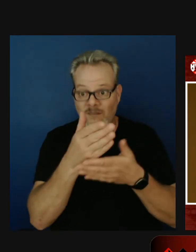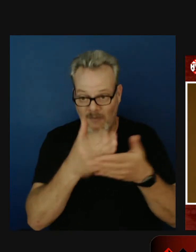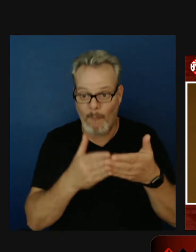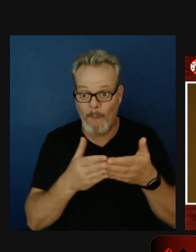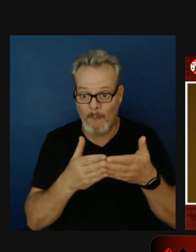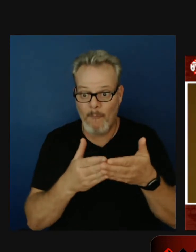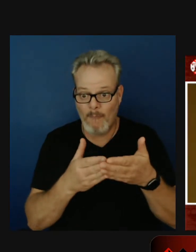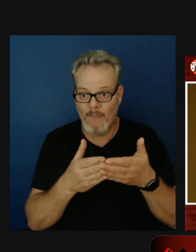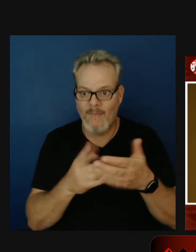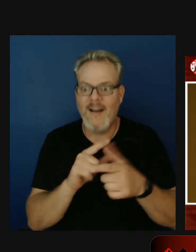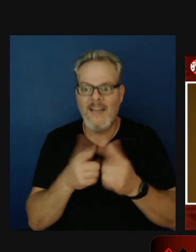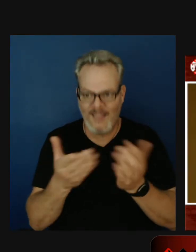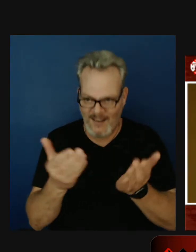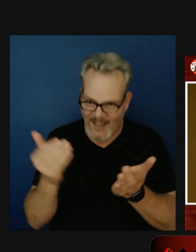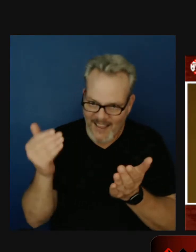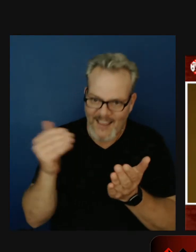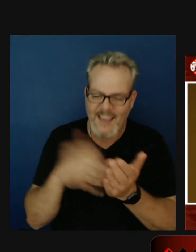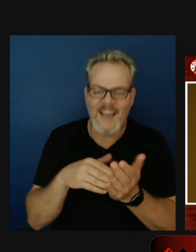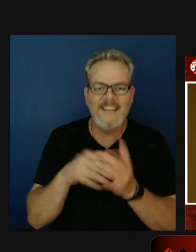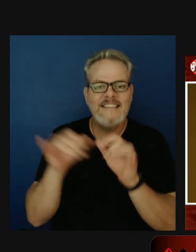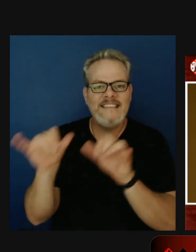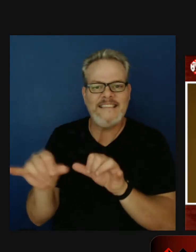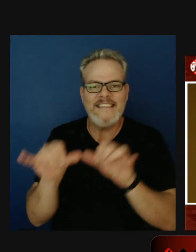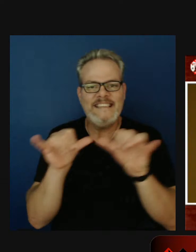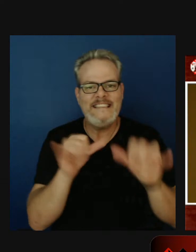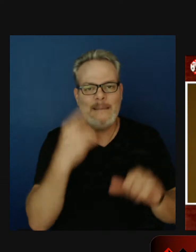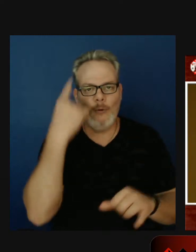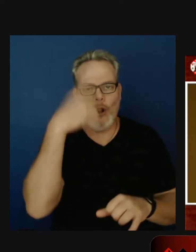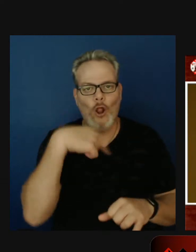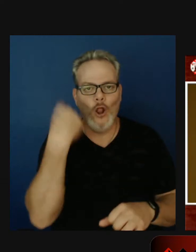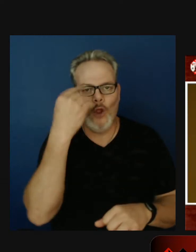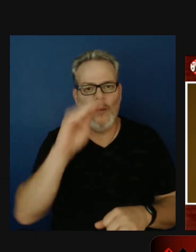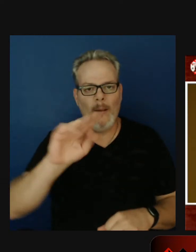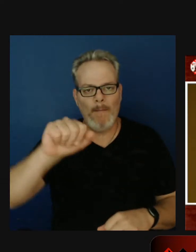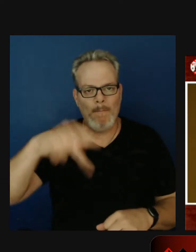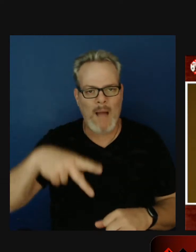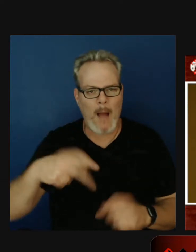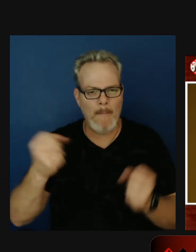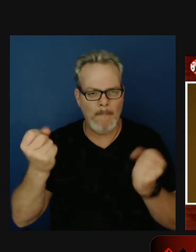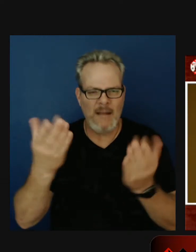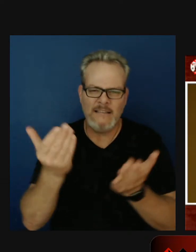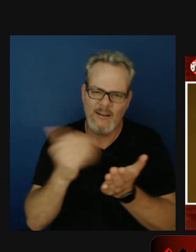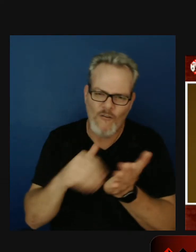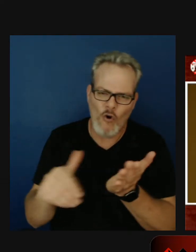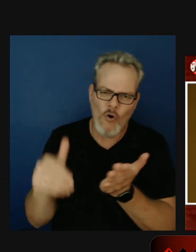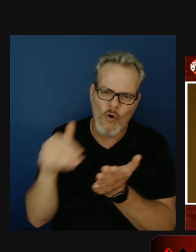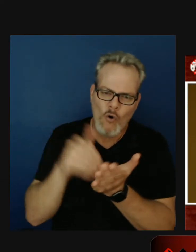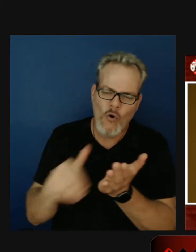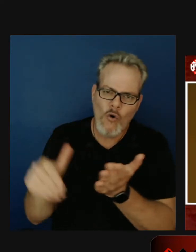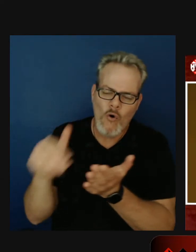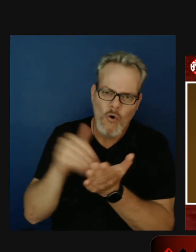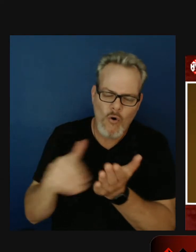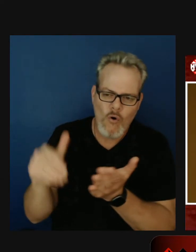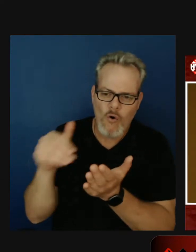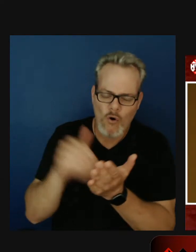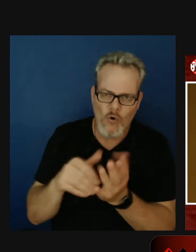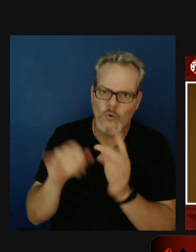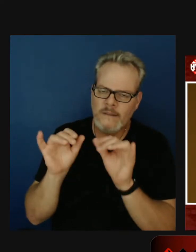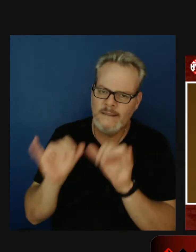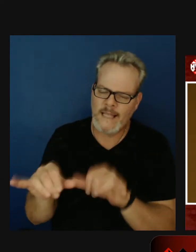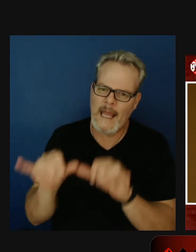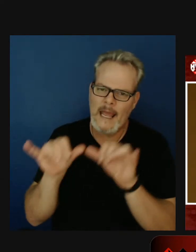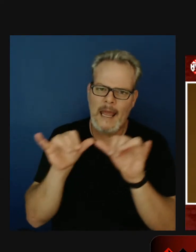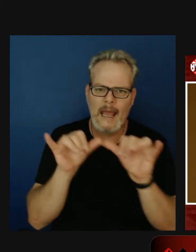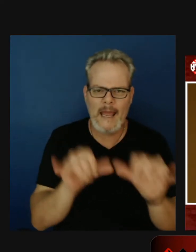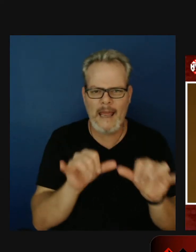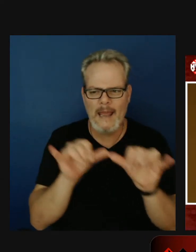And again, another very similar looking map. A lot of these maps mapped over and over again, but very similar looking. This one's